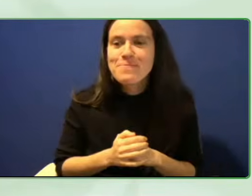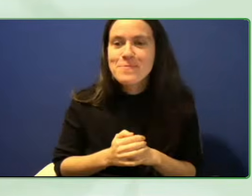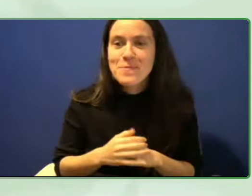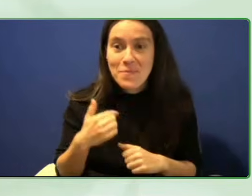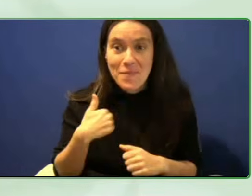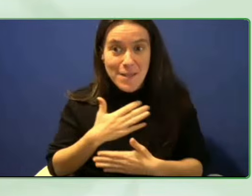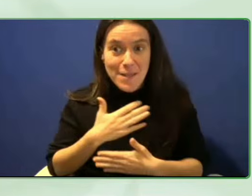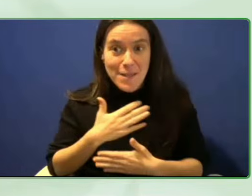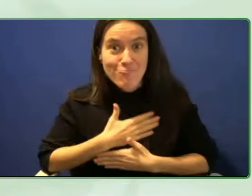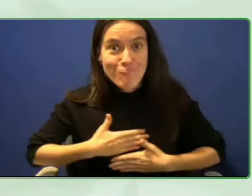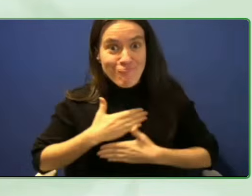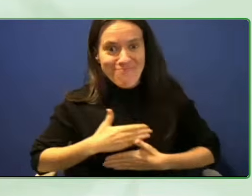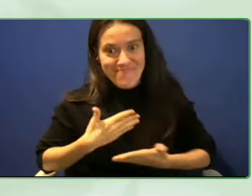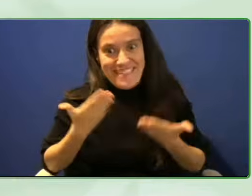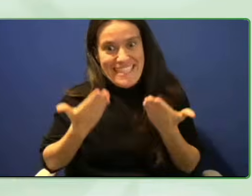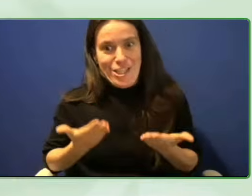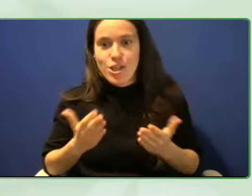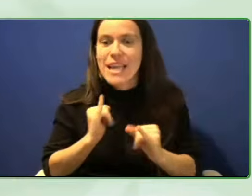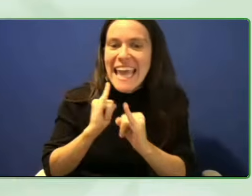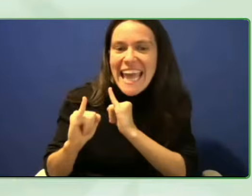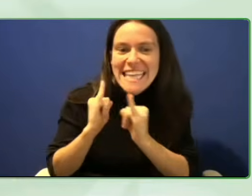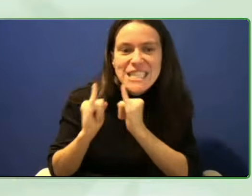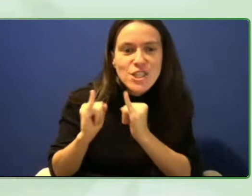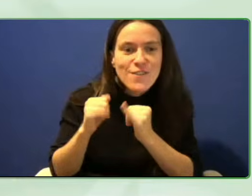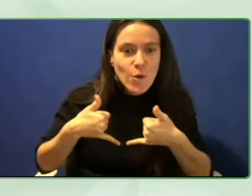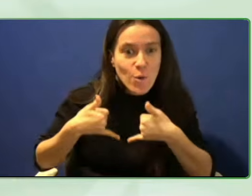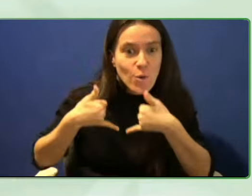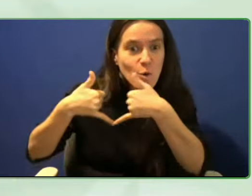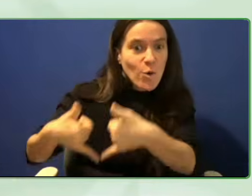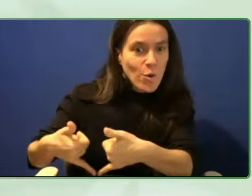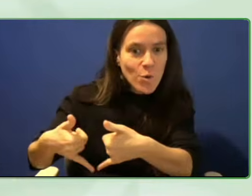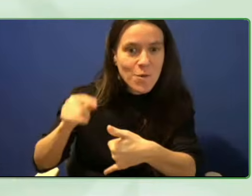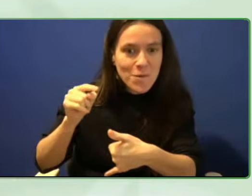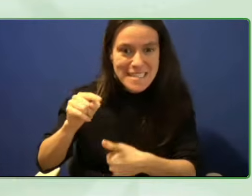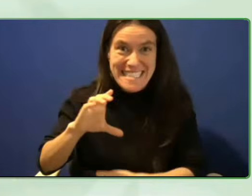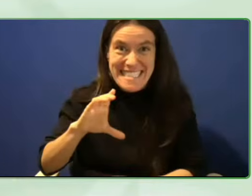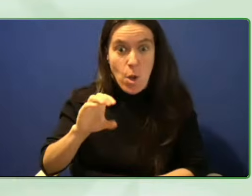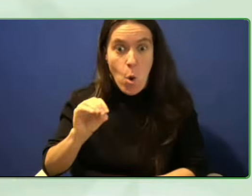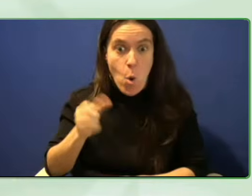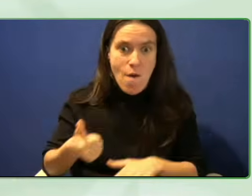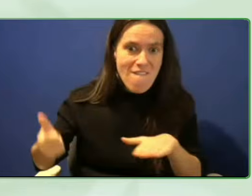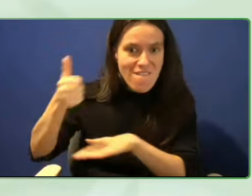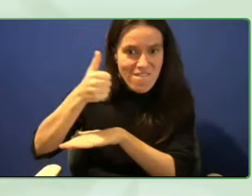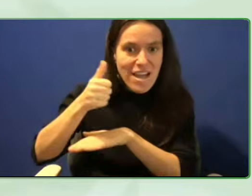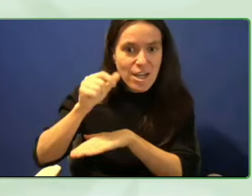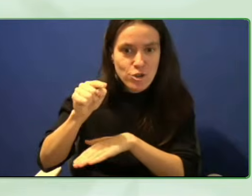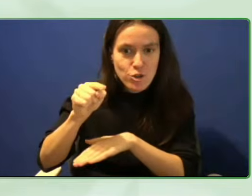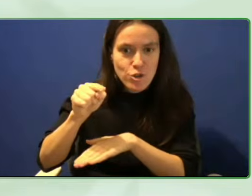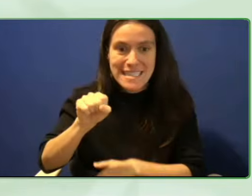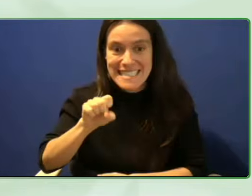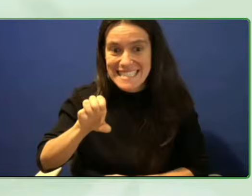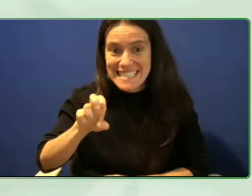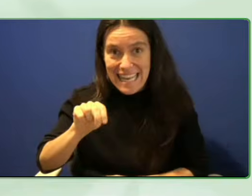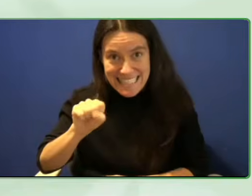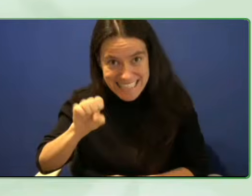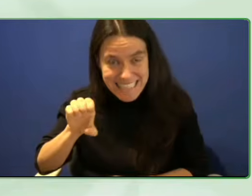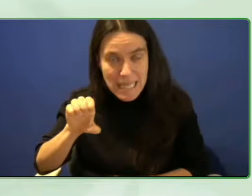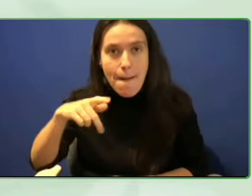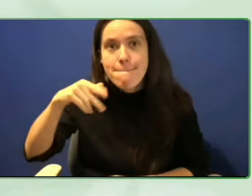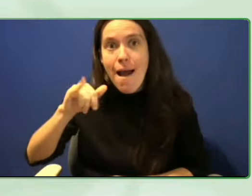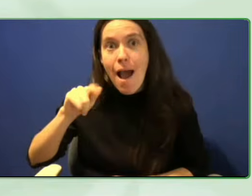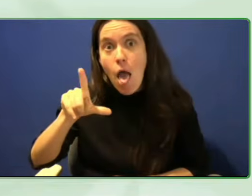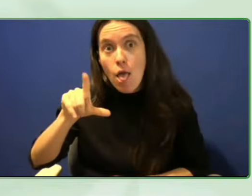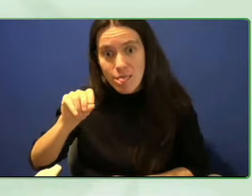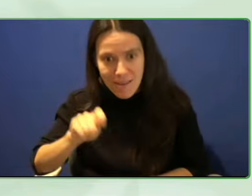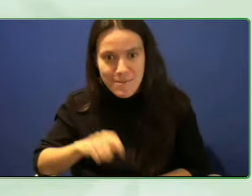here to interview Mike Hazelwood. Mike is the CEO and founder of SensePilot. Now, Mike and I had